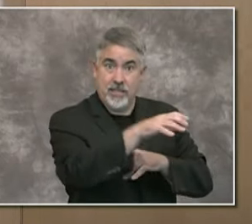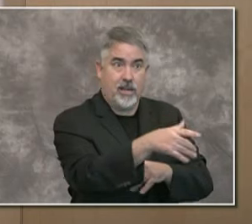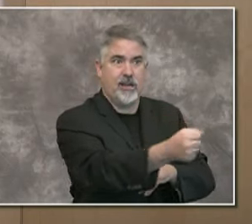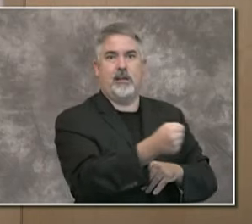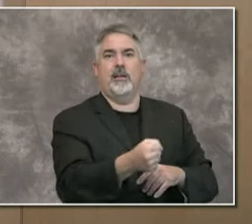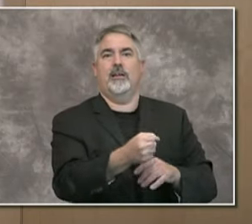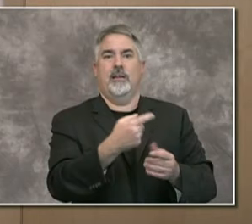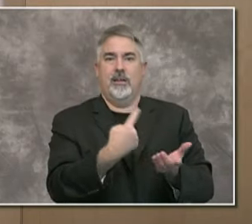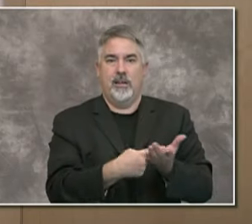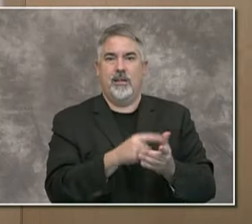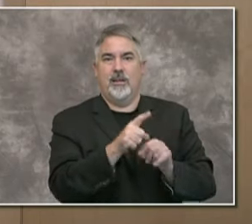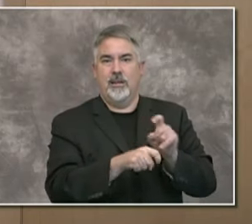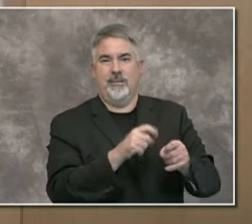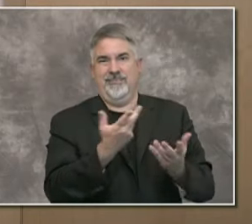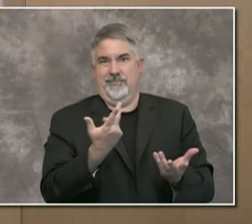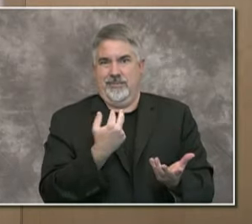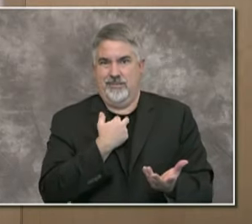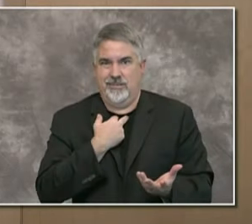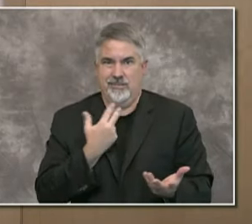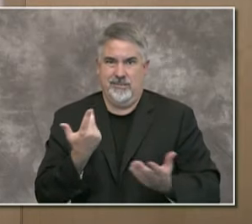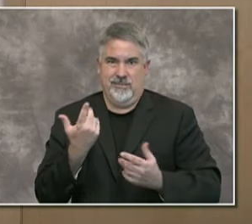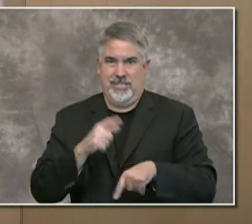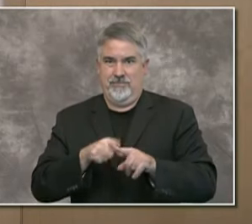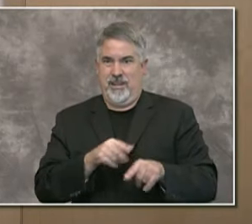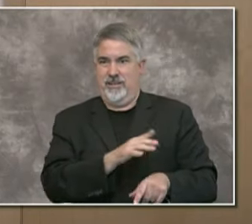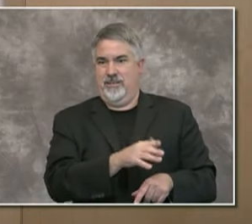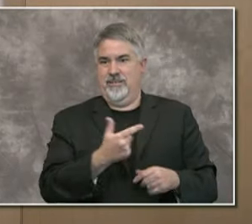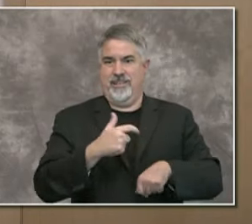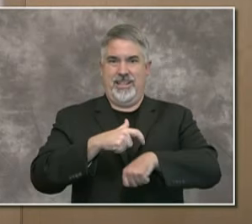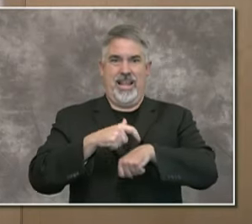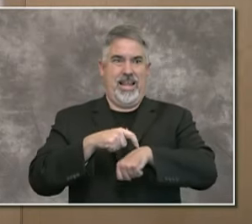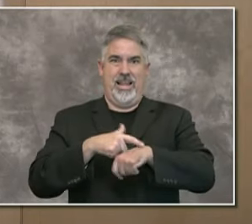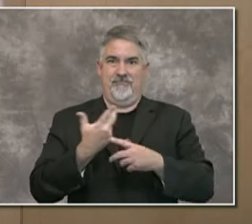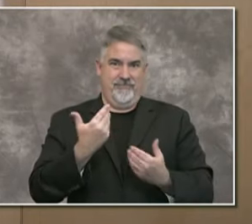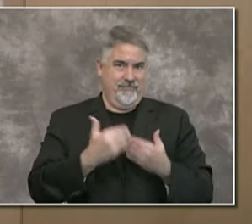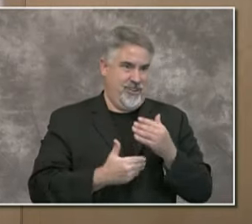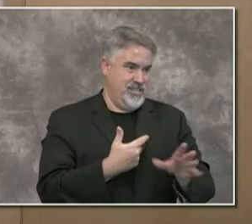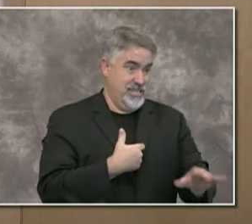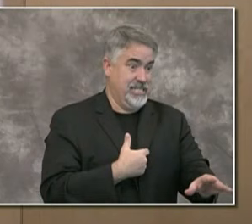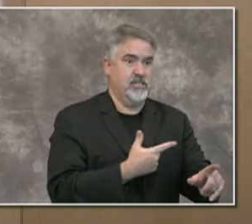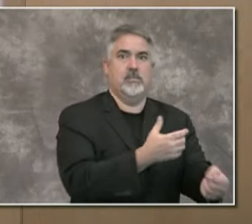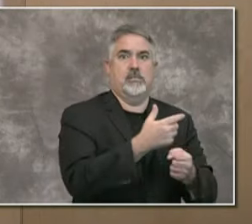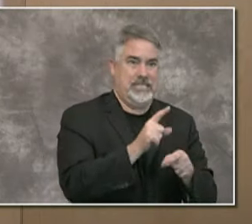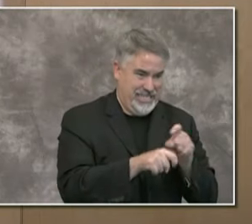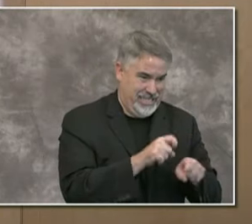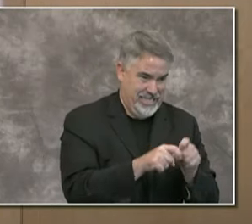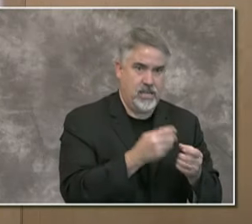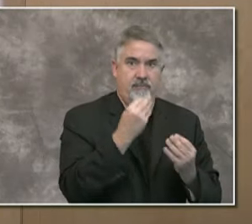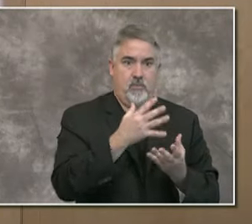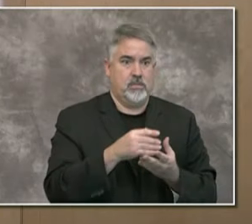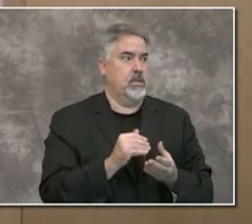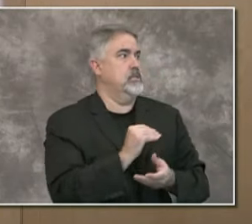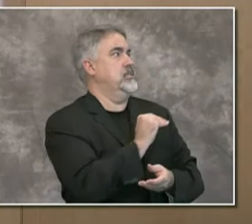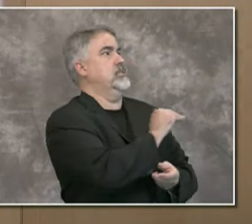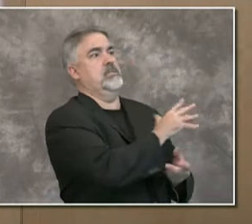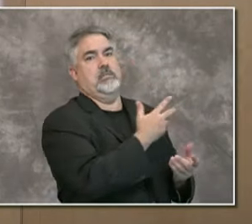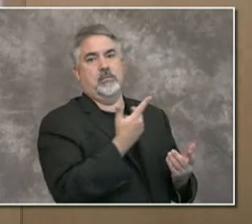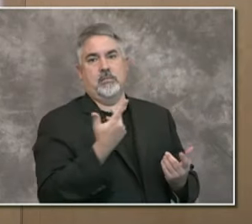communicable disease investigations. So the first is the case investigation, and then we will